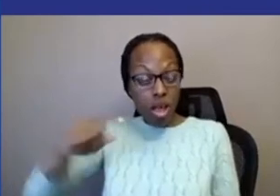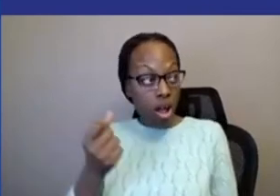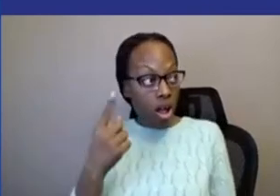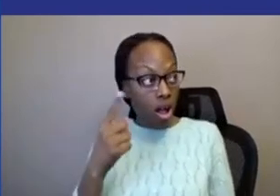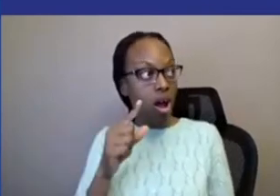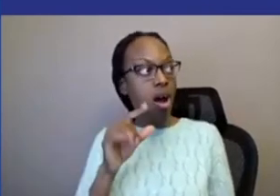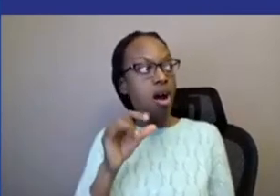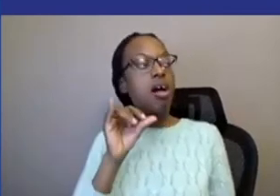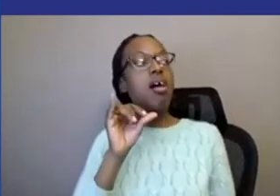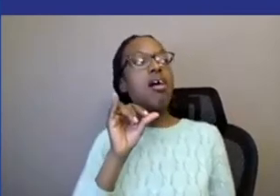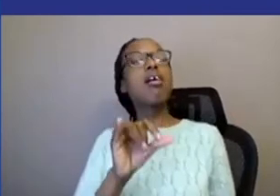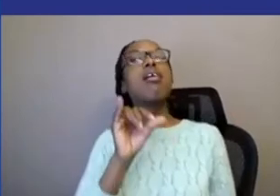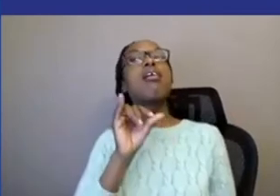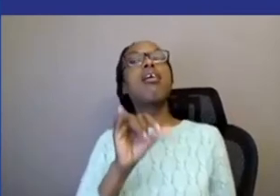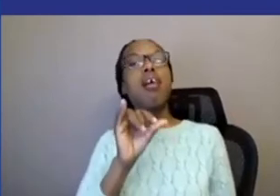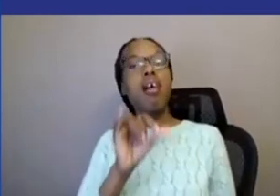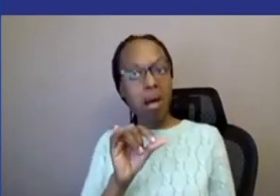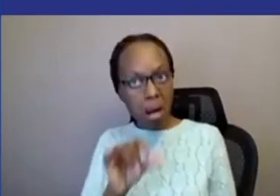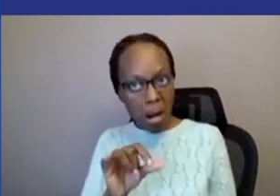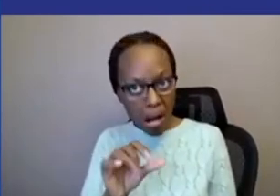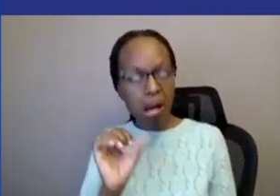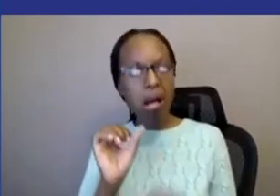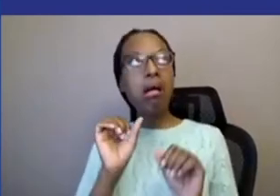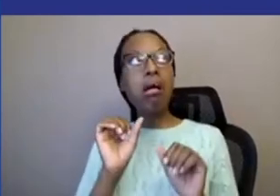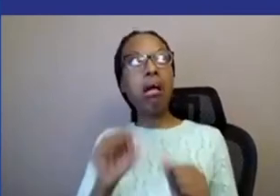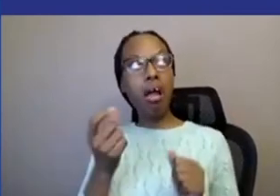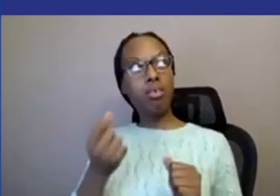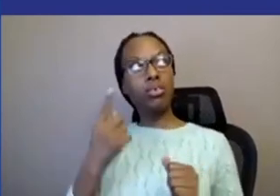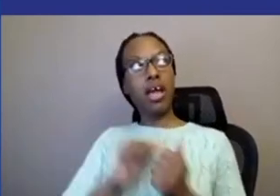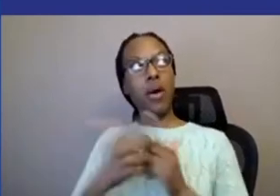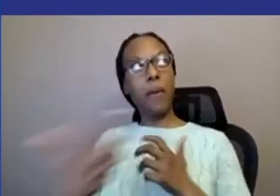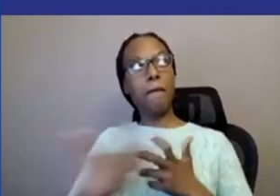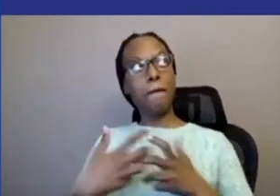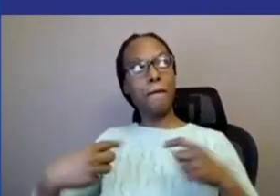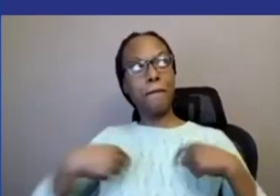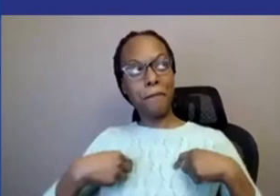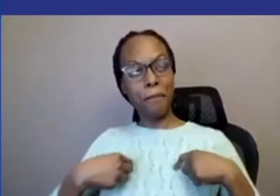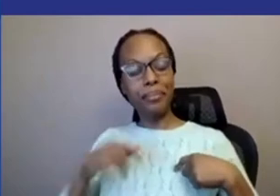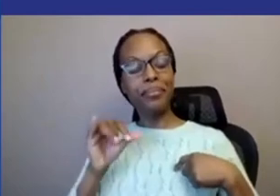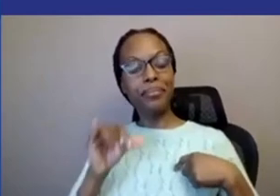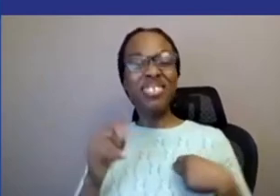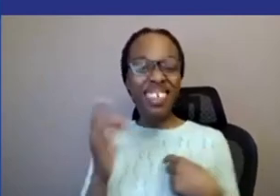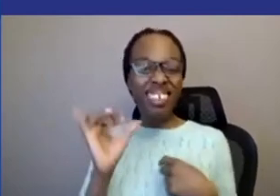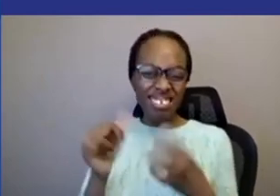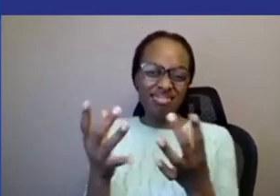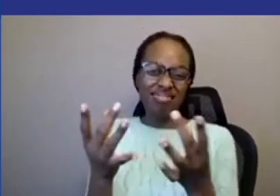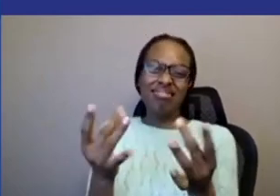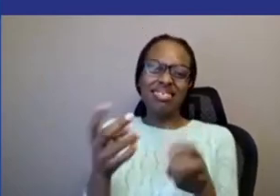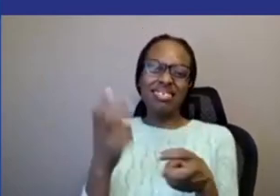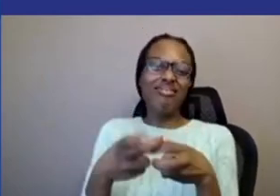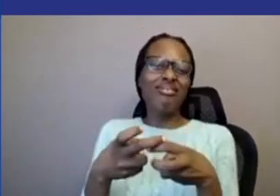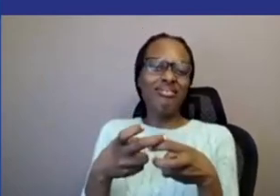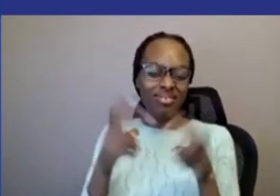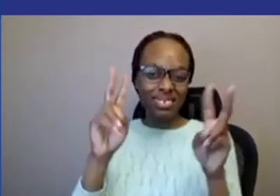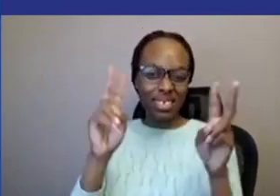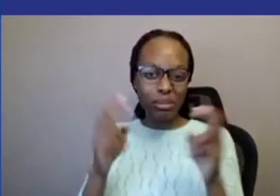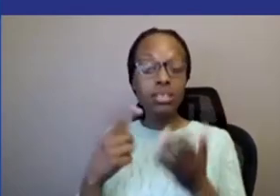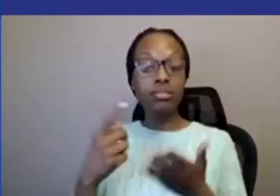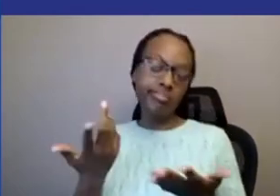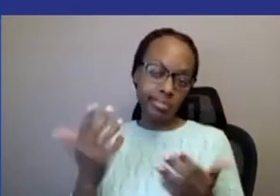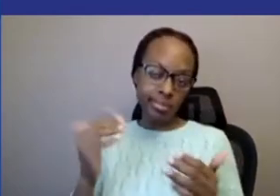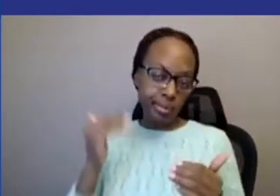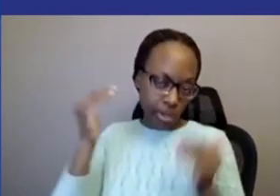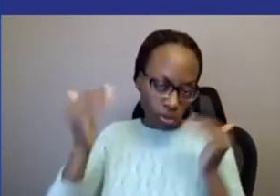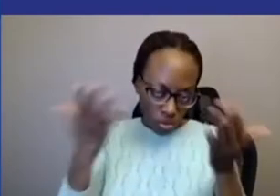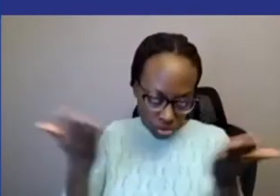able to translate that. I think it's a tricky subject because there's been times, you know, we're adults here, Michele,